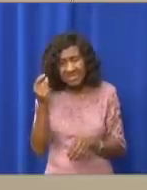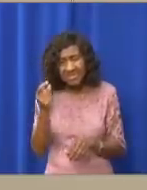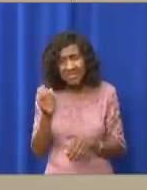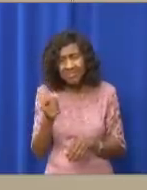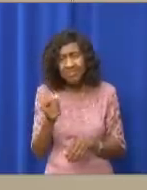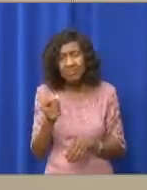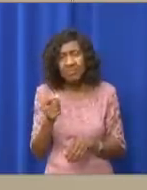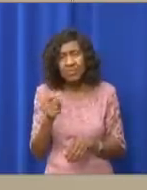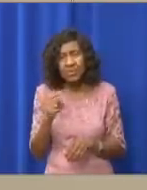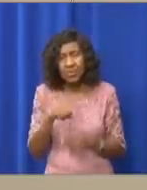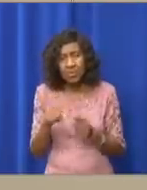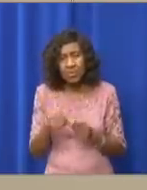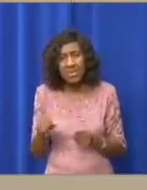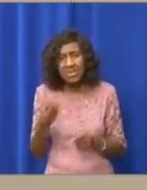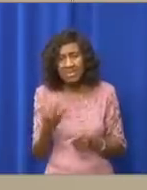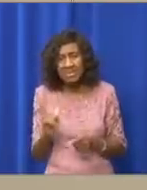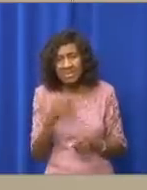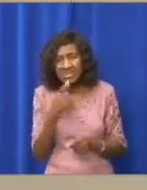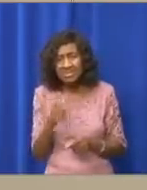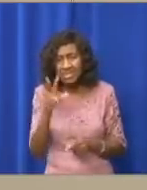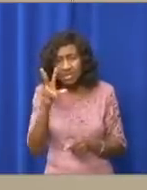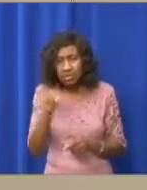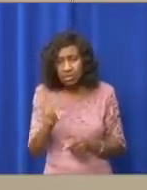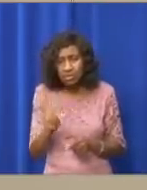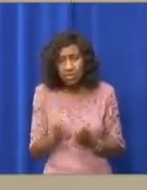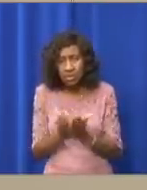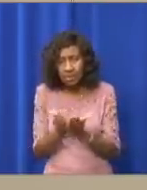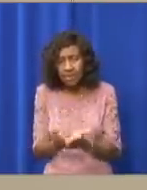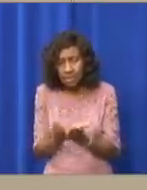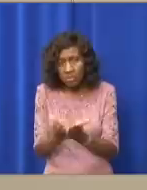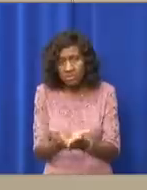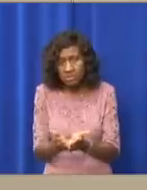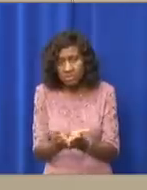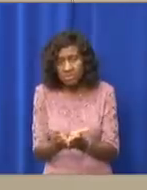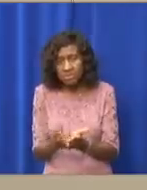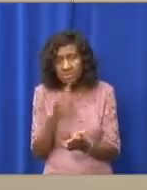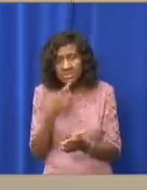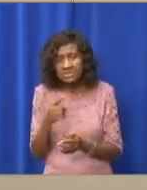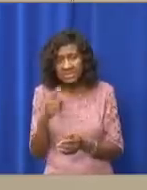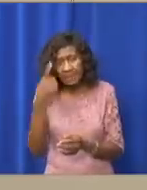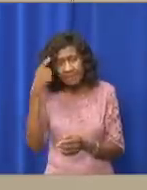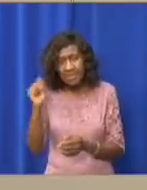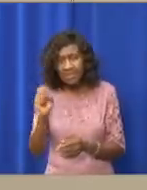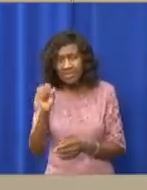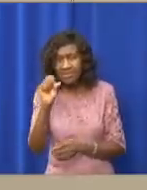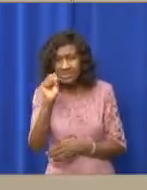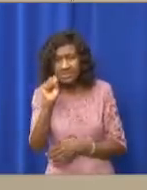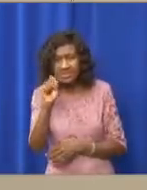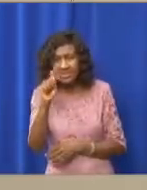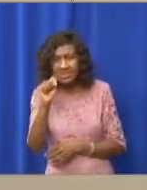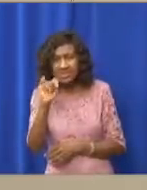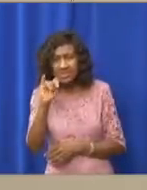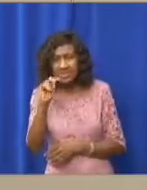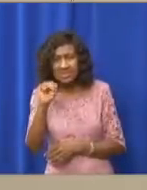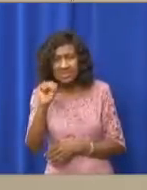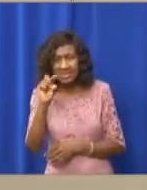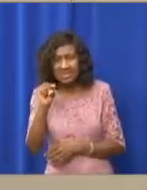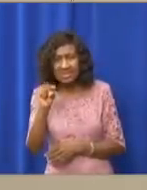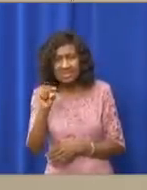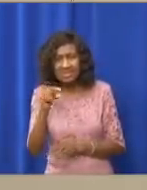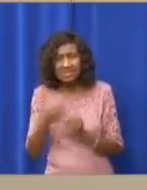anchoring of vessels, and that is because Stingray City, Sandbar, Starfish Point, and the Rum